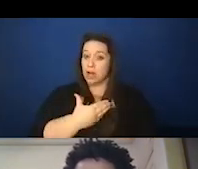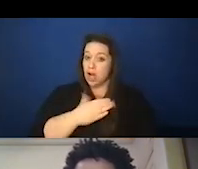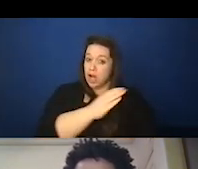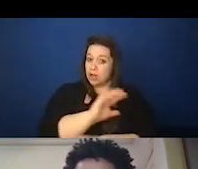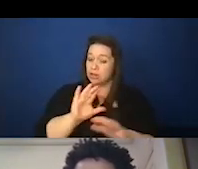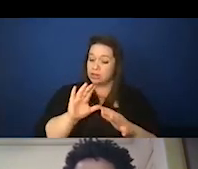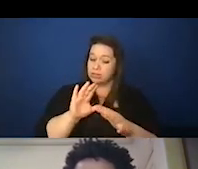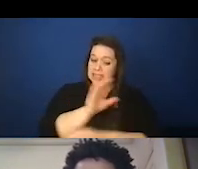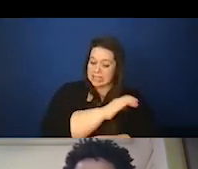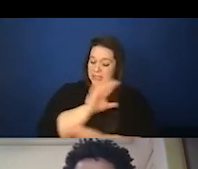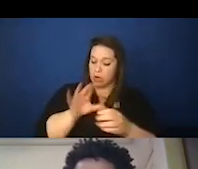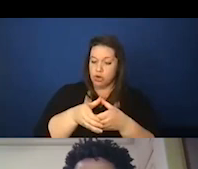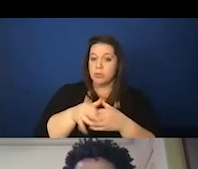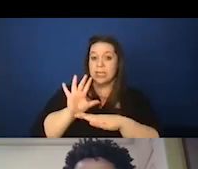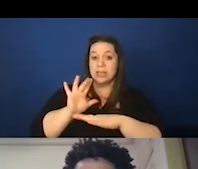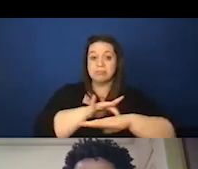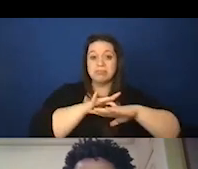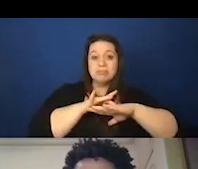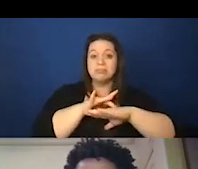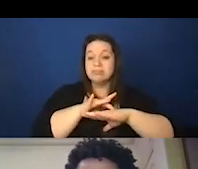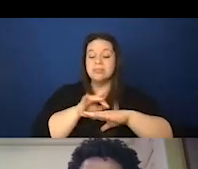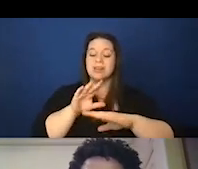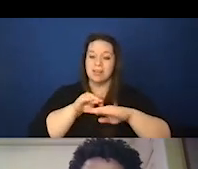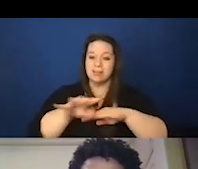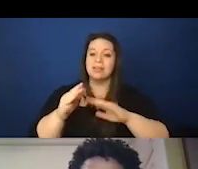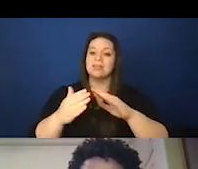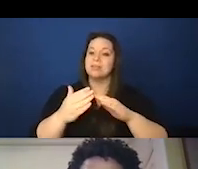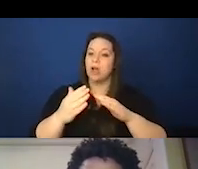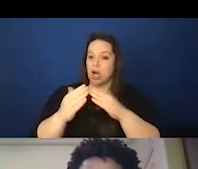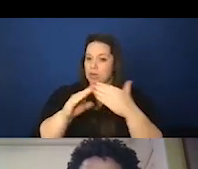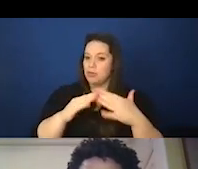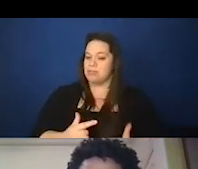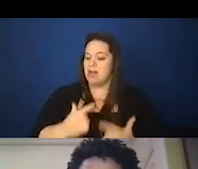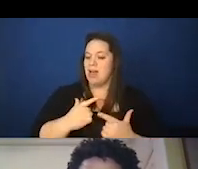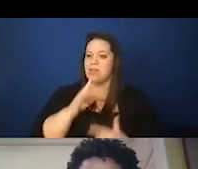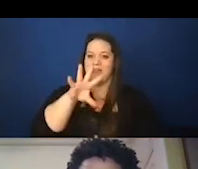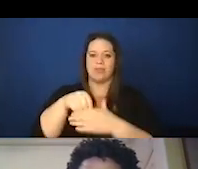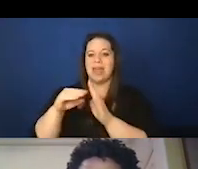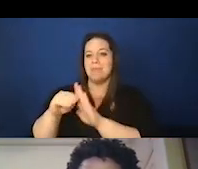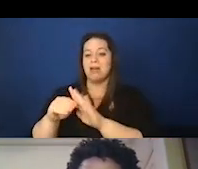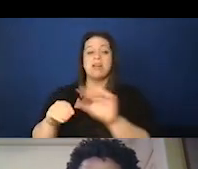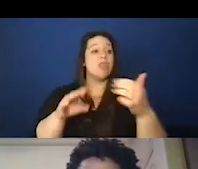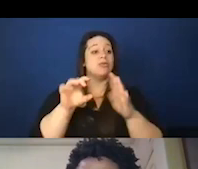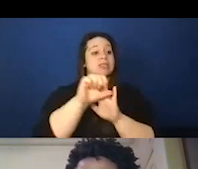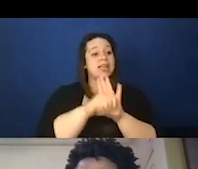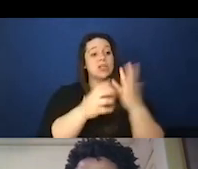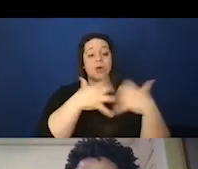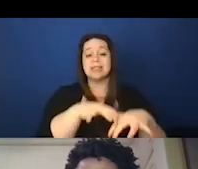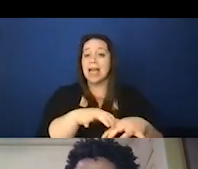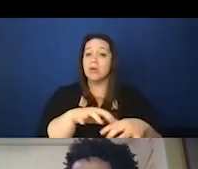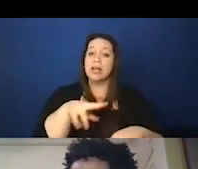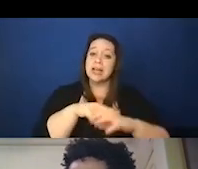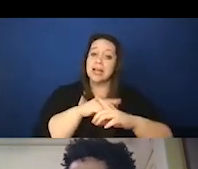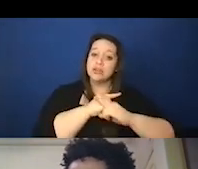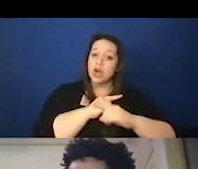lot of lives, are not really engaged in that sort of model. So, you know, in other states, it worked out, National Guard, pharmacists,